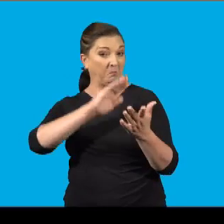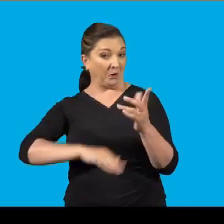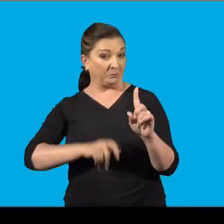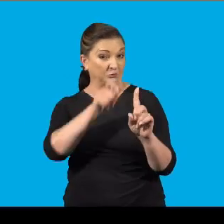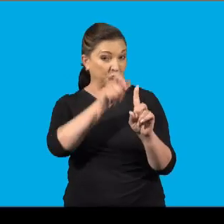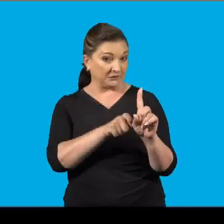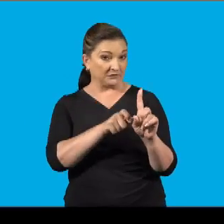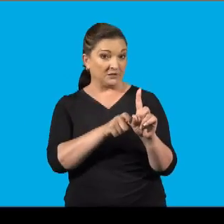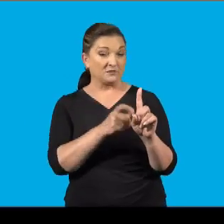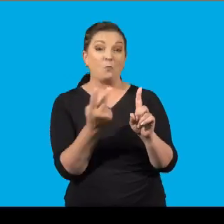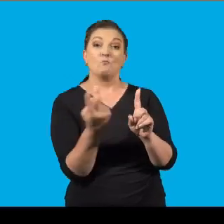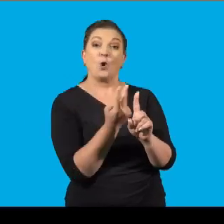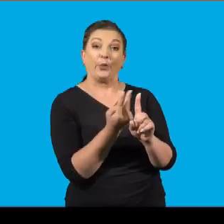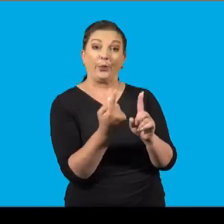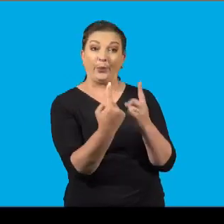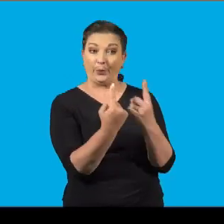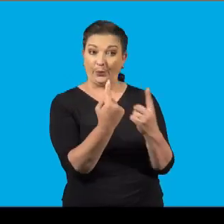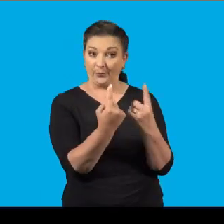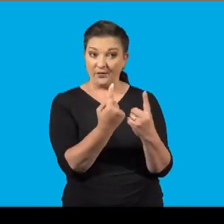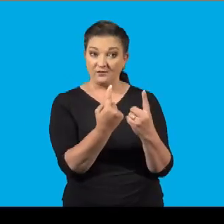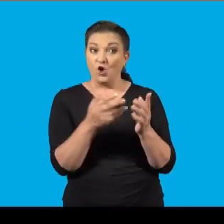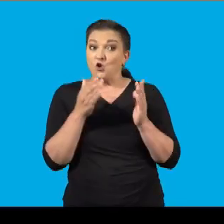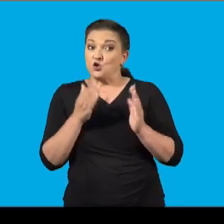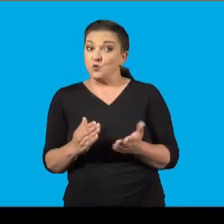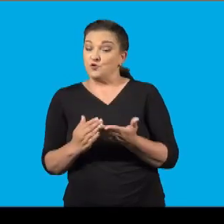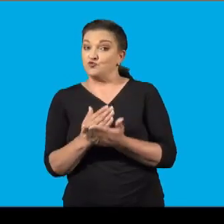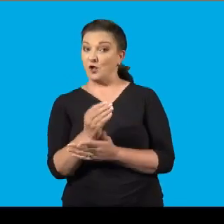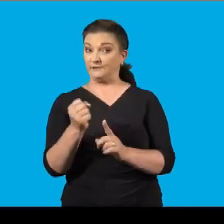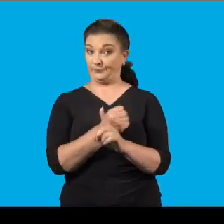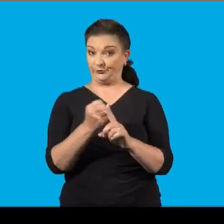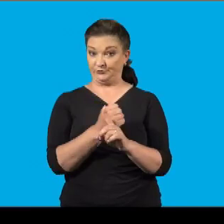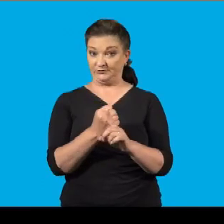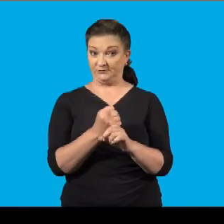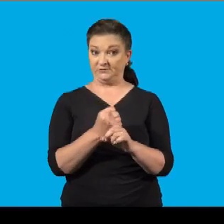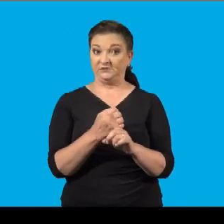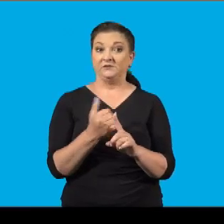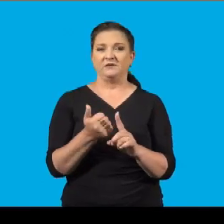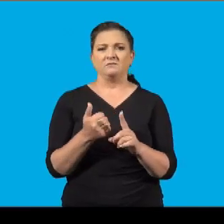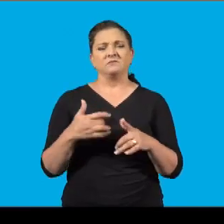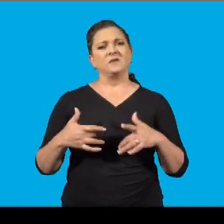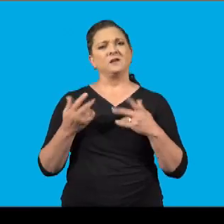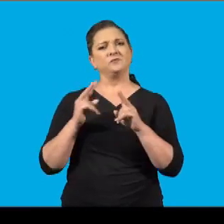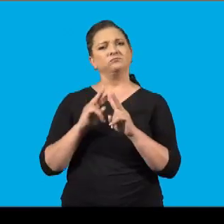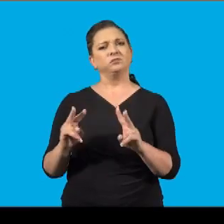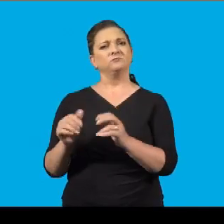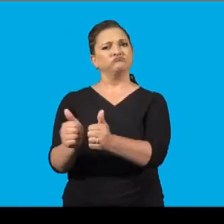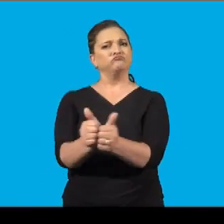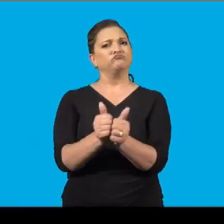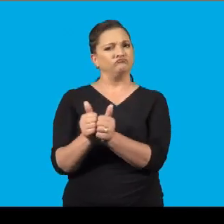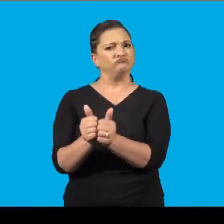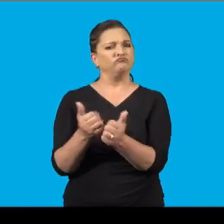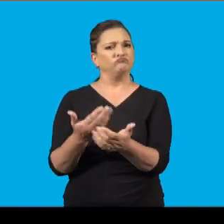important to look at that. Victims and perpetrators of human rights abuses would live in peace and